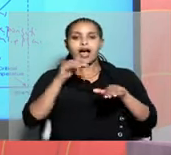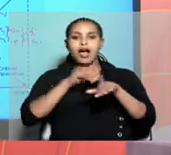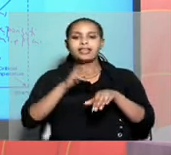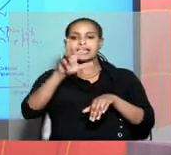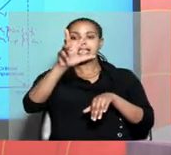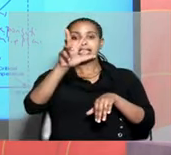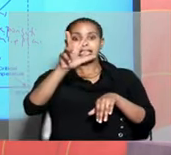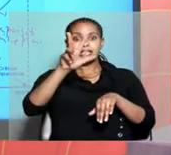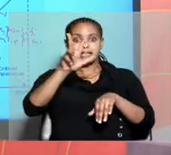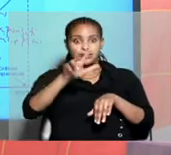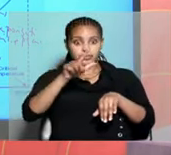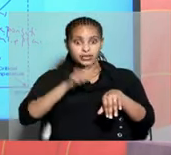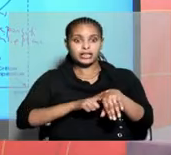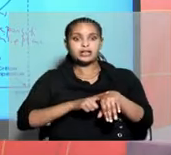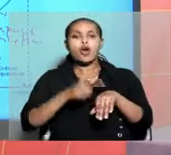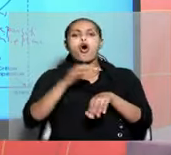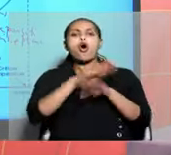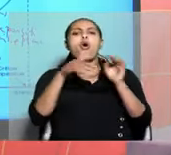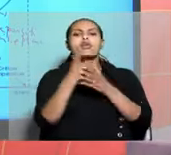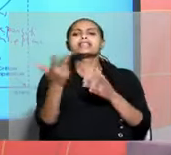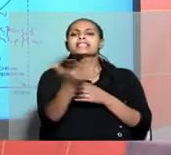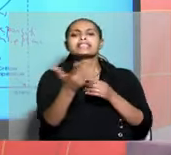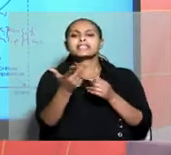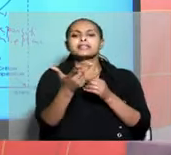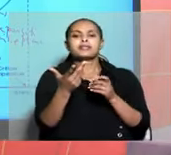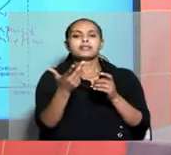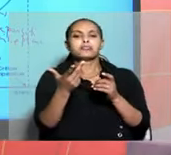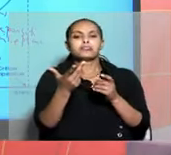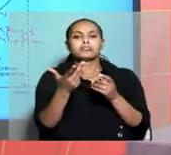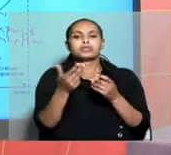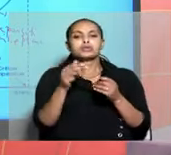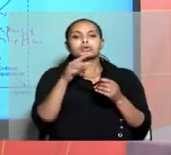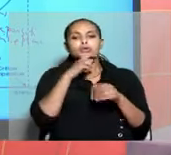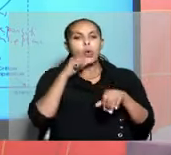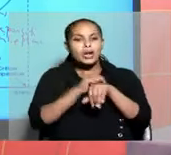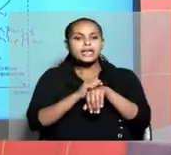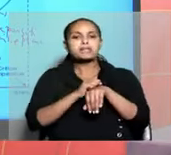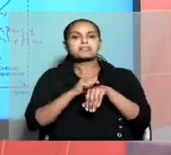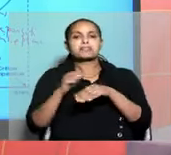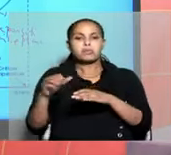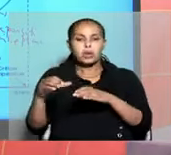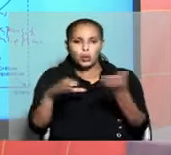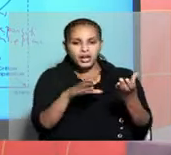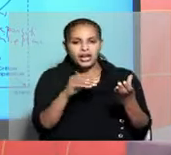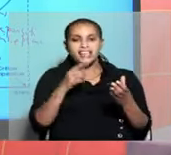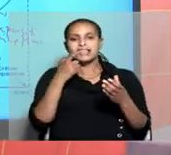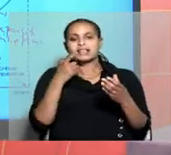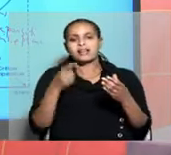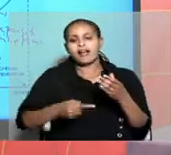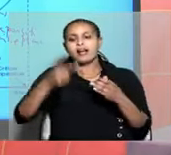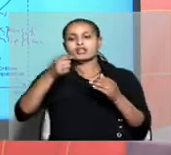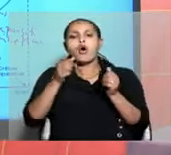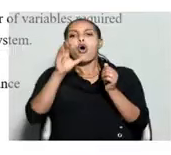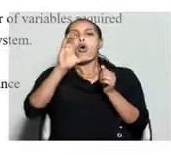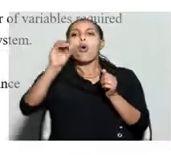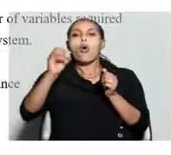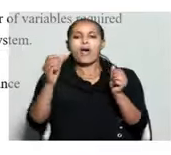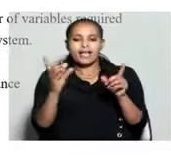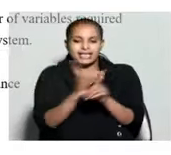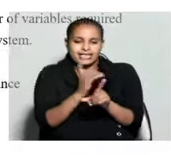At triple points, all three phases coexist, you see. Solid, liquid, and gas